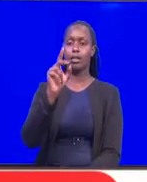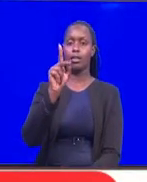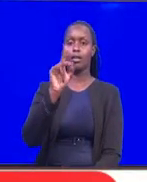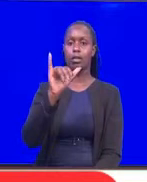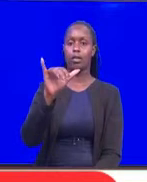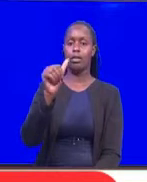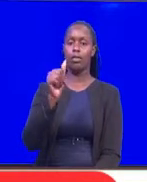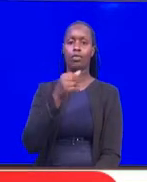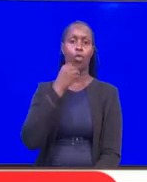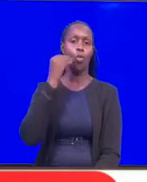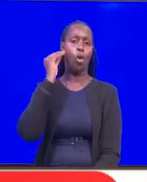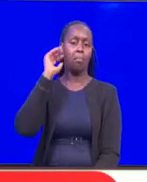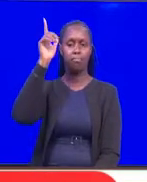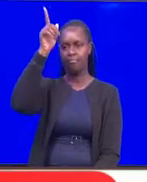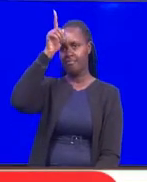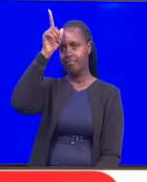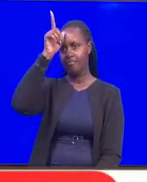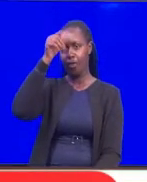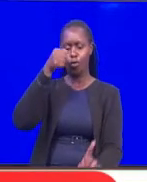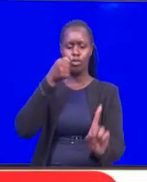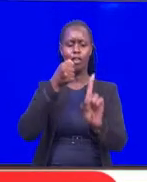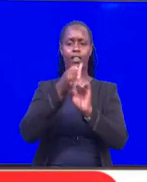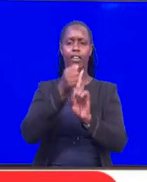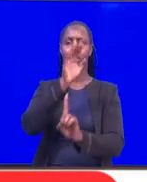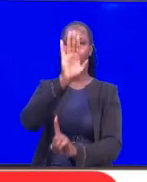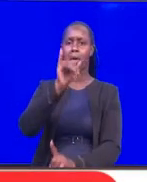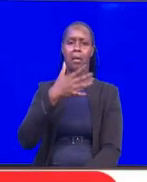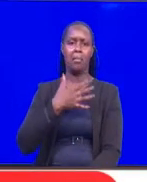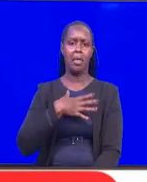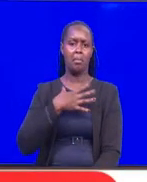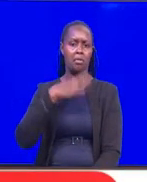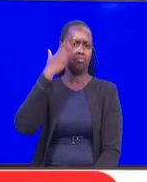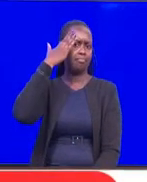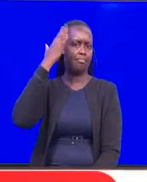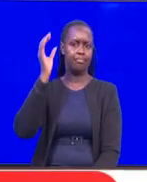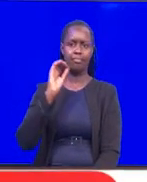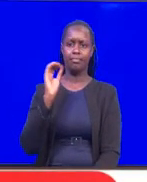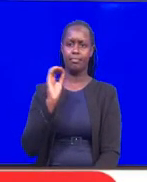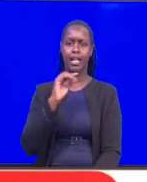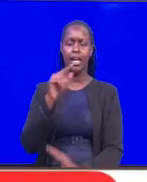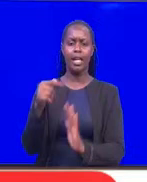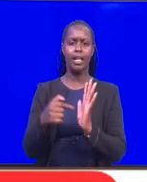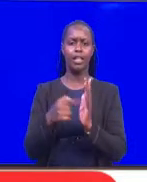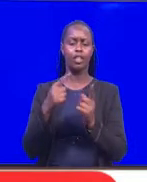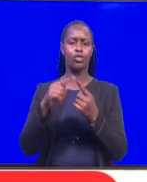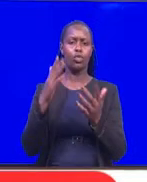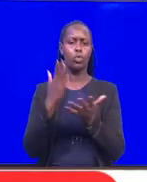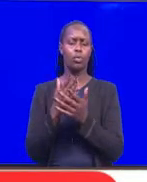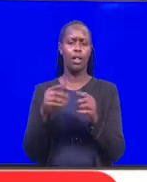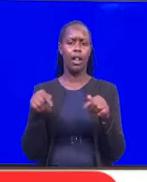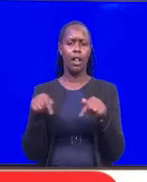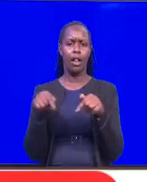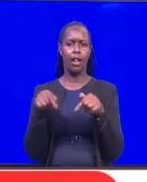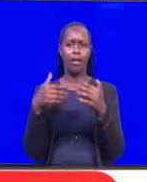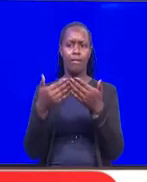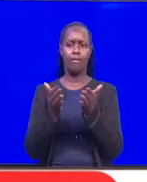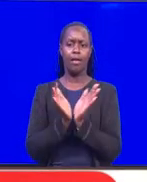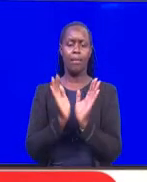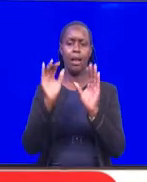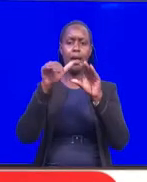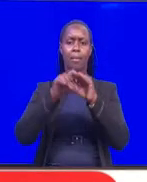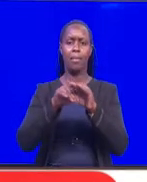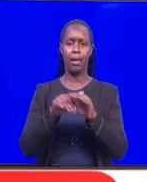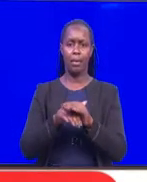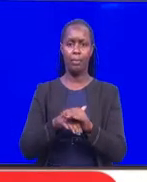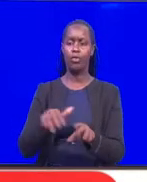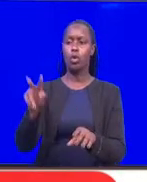home was earlier today attacked by unknown people, an incident that caused panic in the family as well as neighbors, as two family